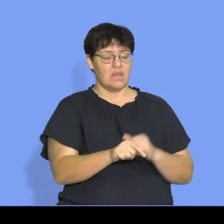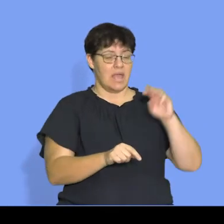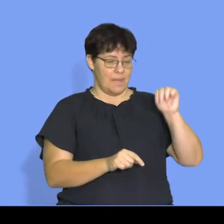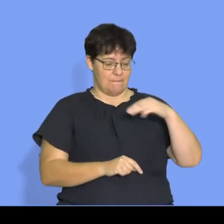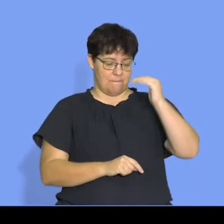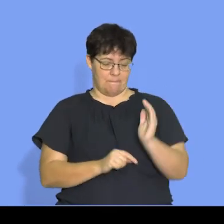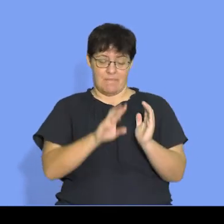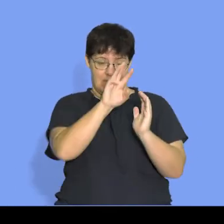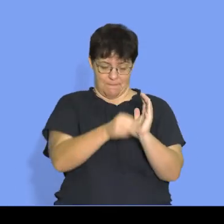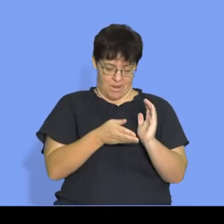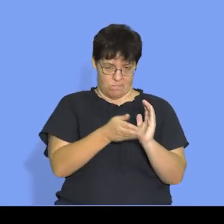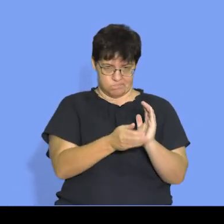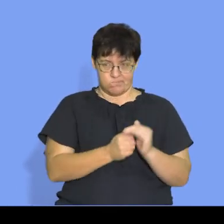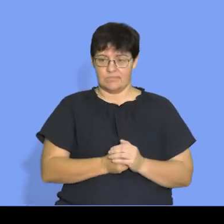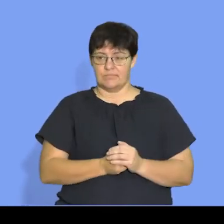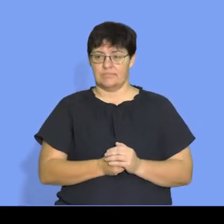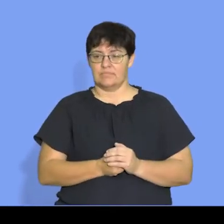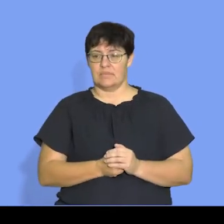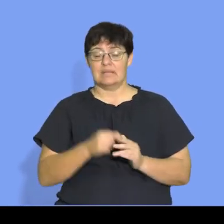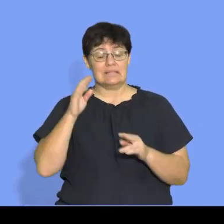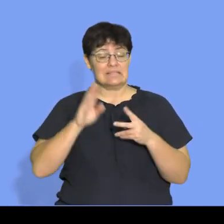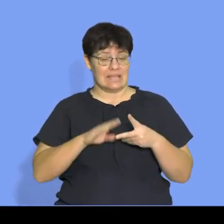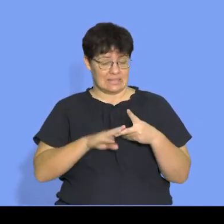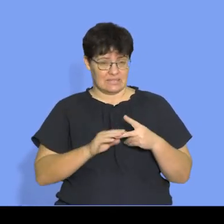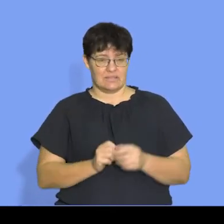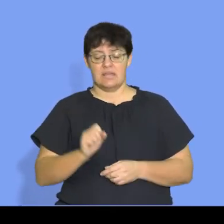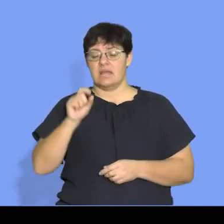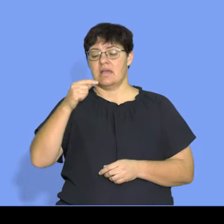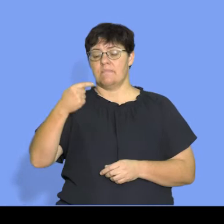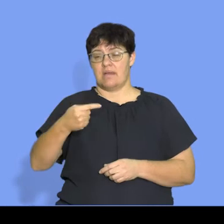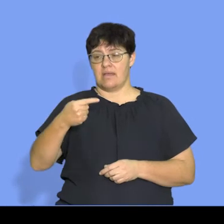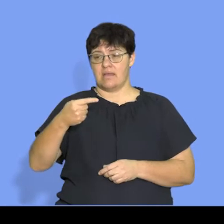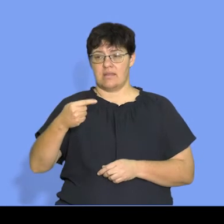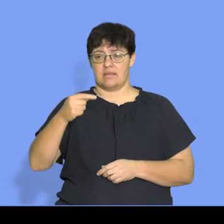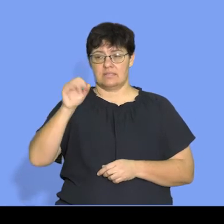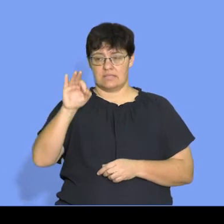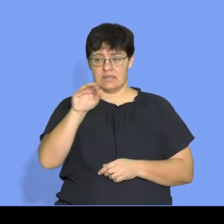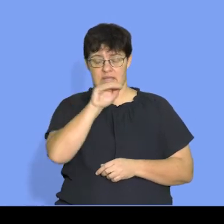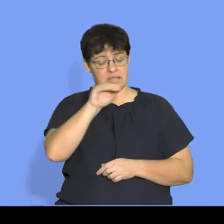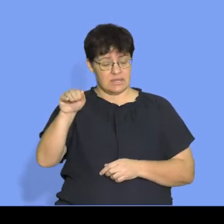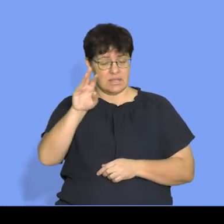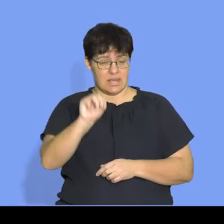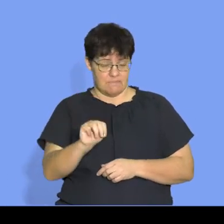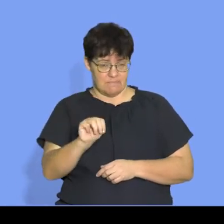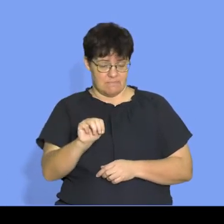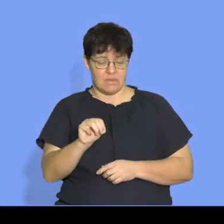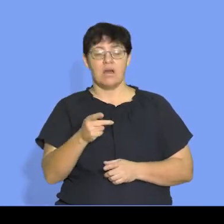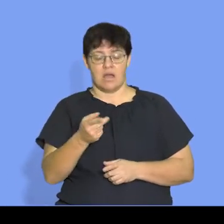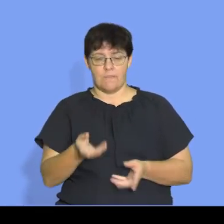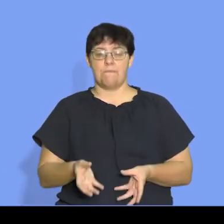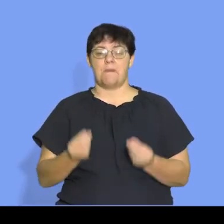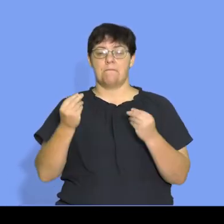the bracket there. I take the second term divided by the common factor, which I will then